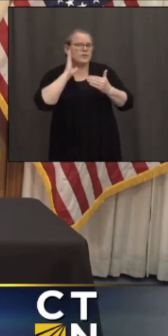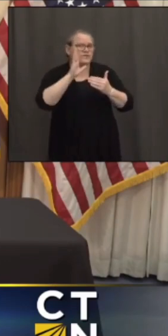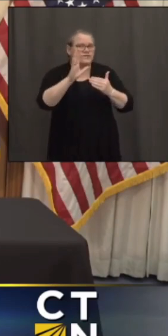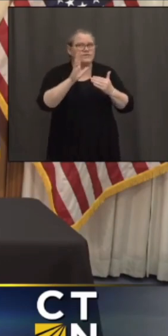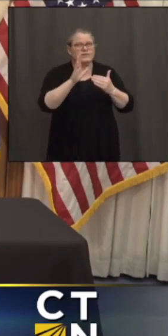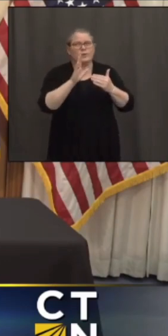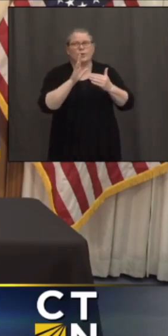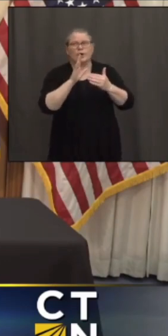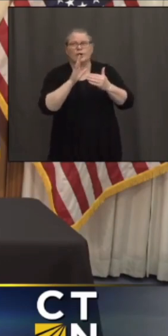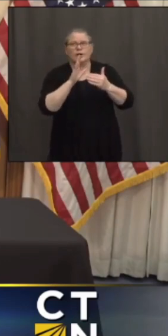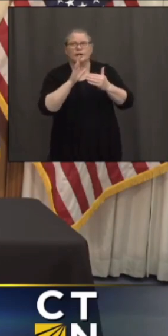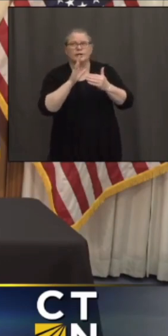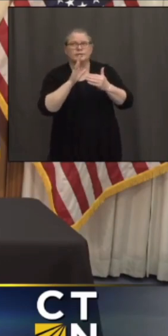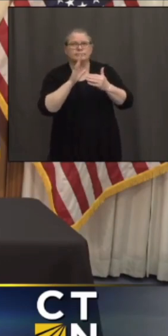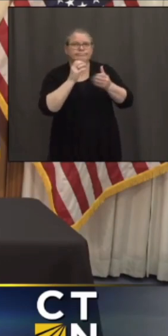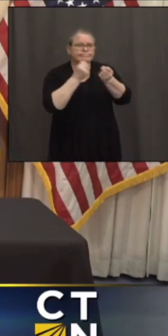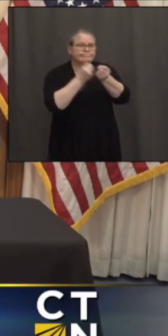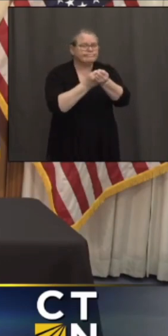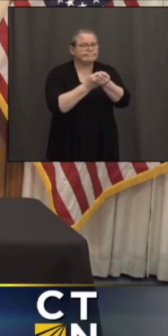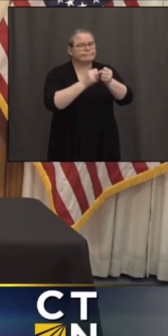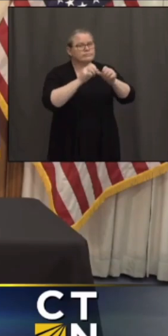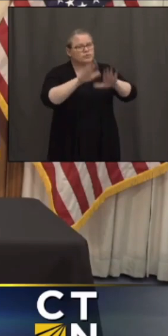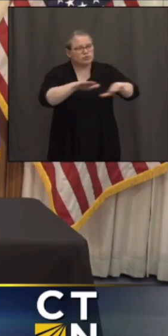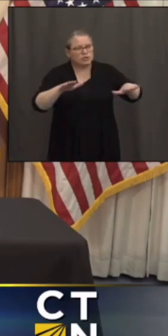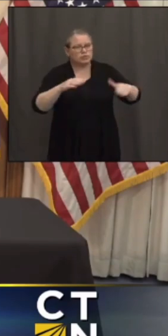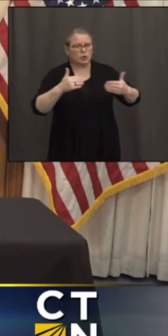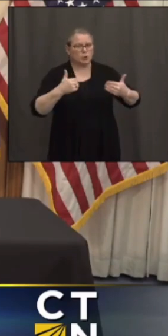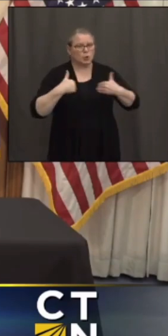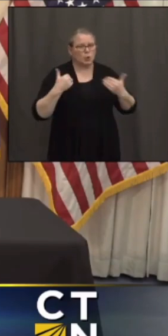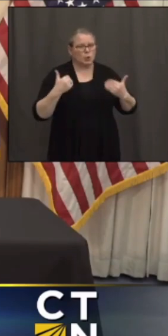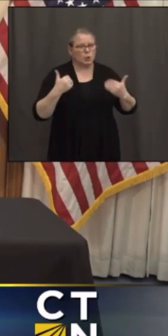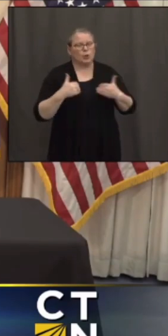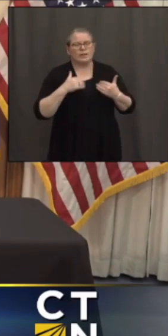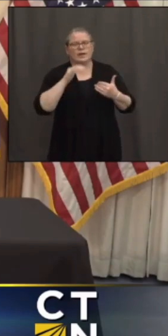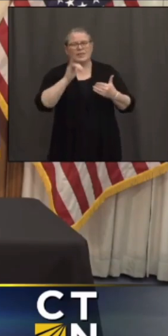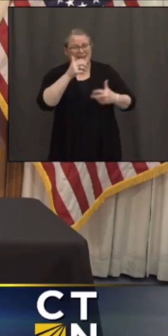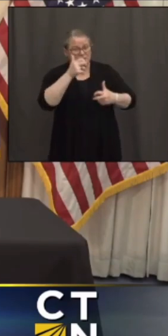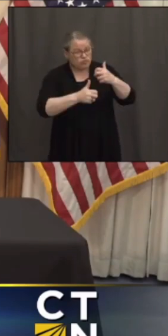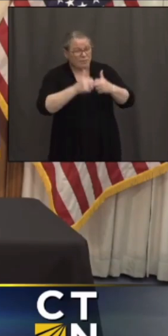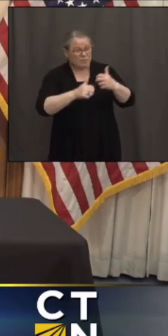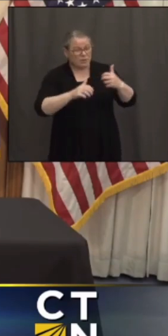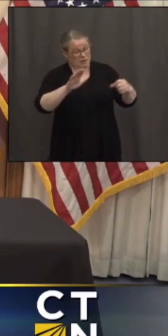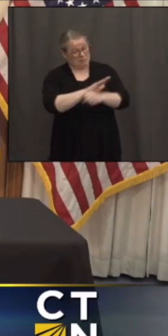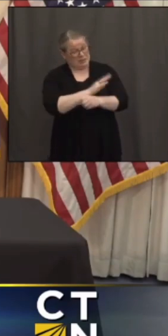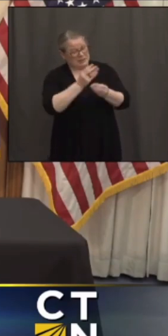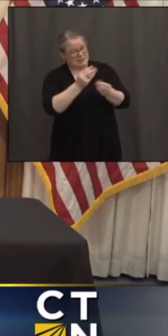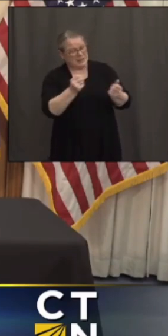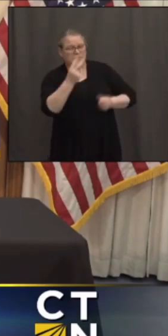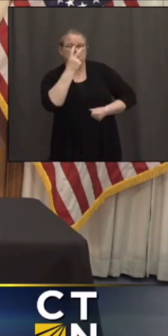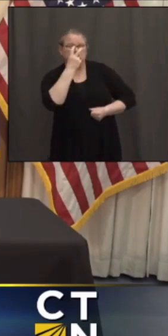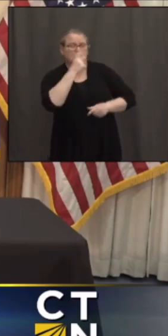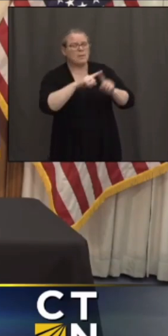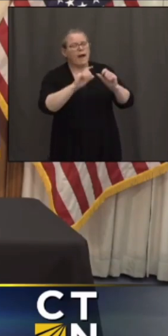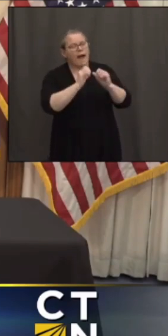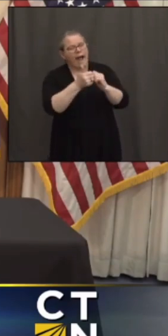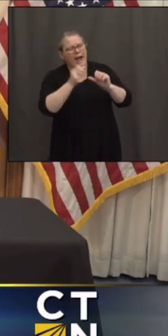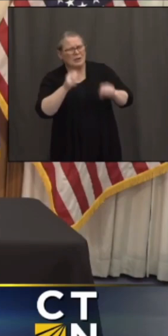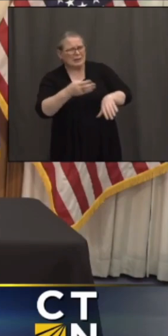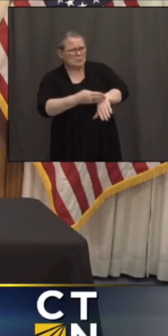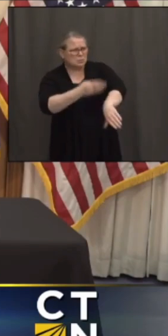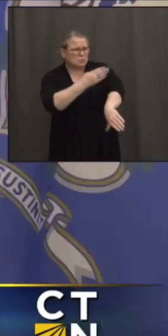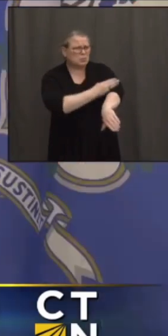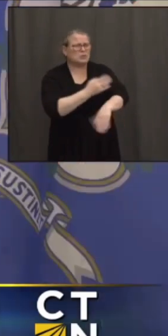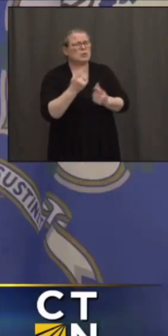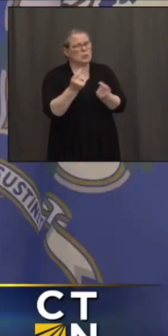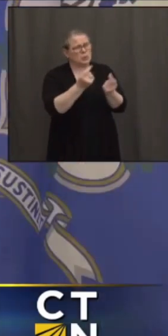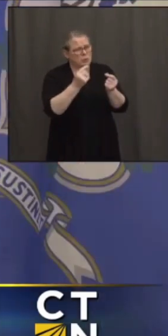I don't want to say completely solve this problem because who knows if it can be completely solved, but do things to help this process? Yeah,